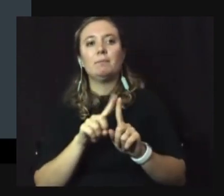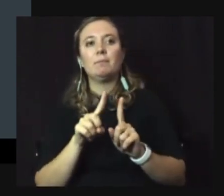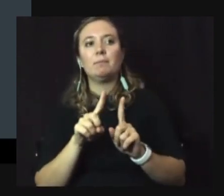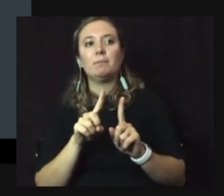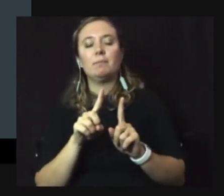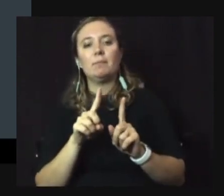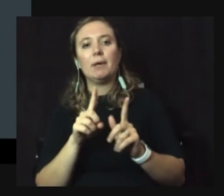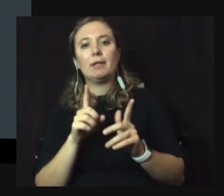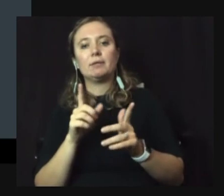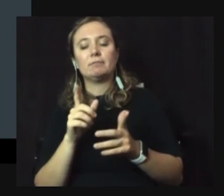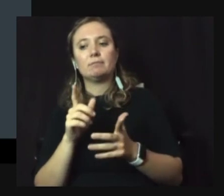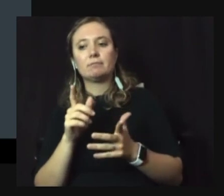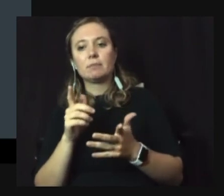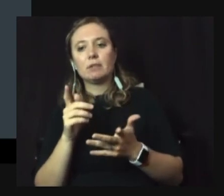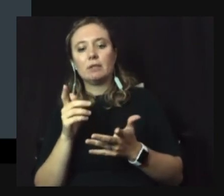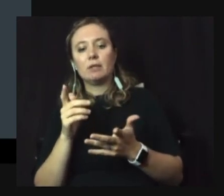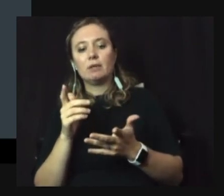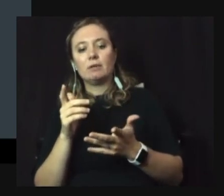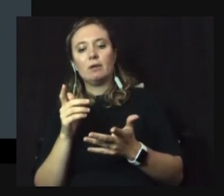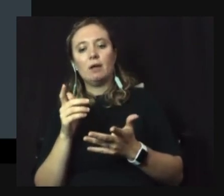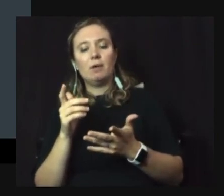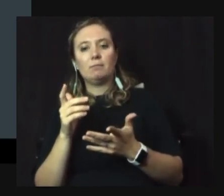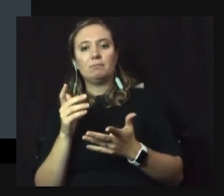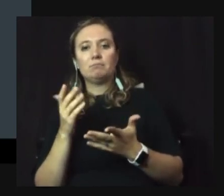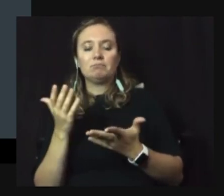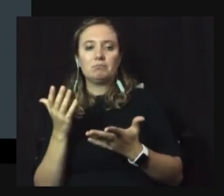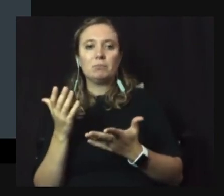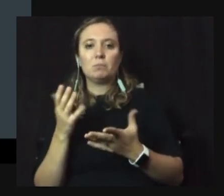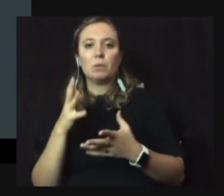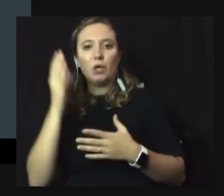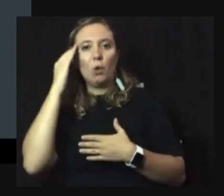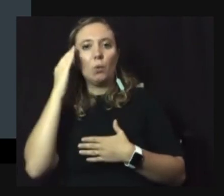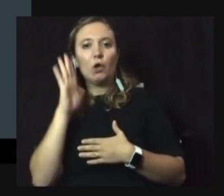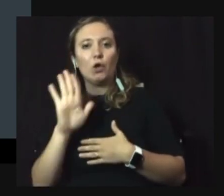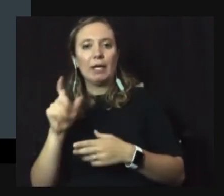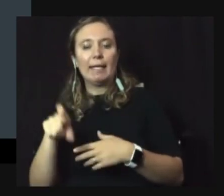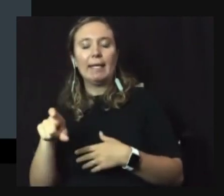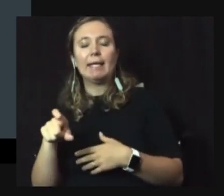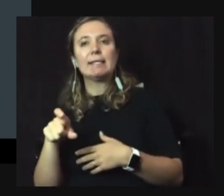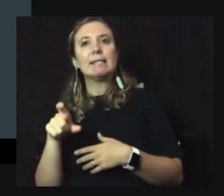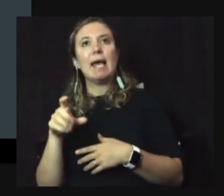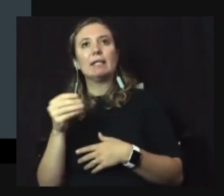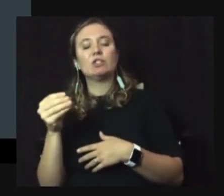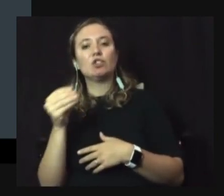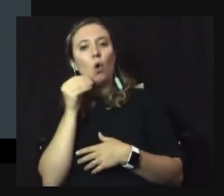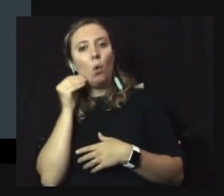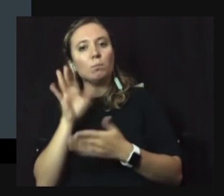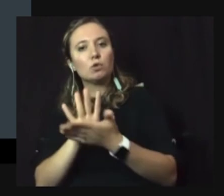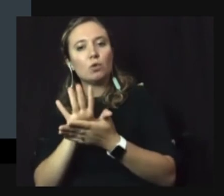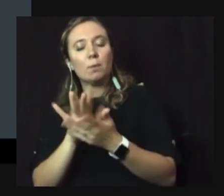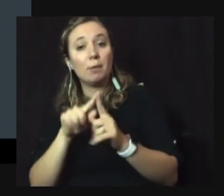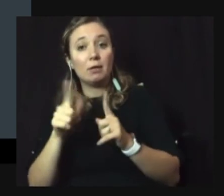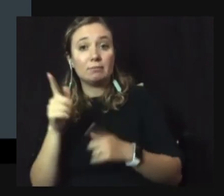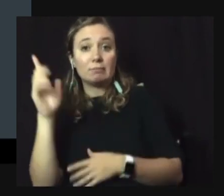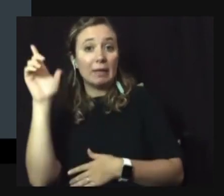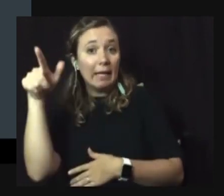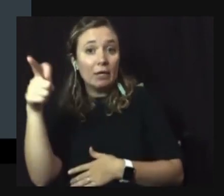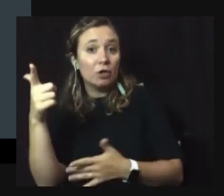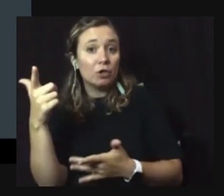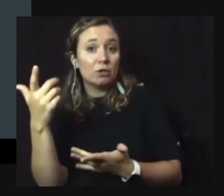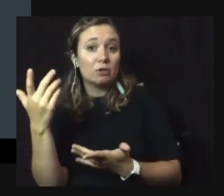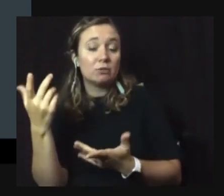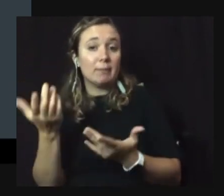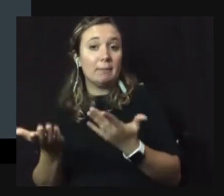what she may choose down the line? That's a great question. So there's a couple things that I